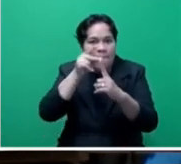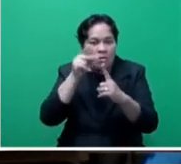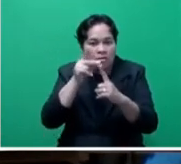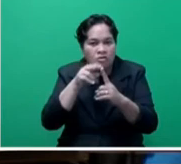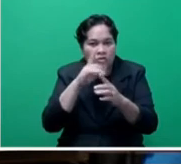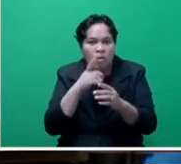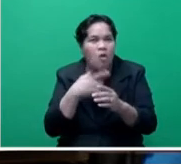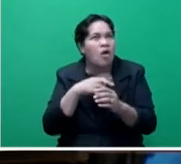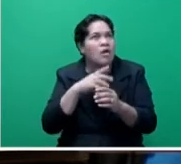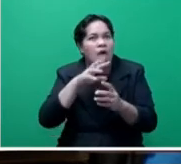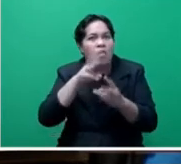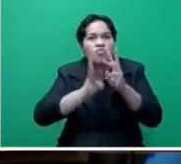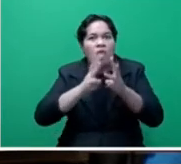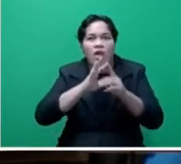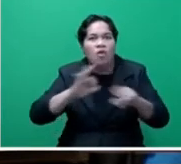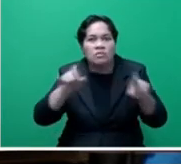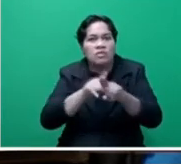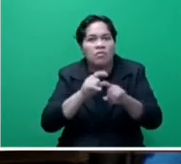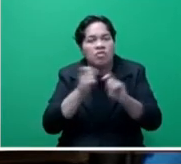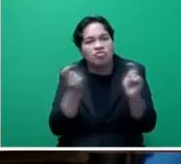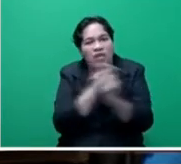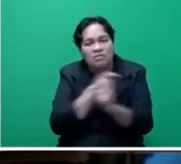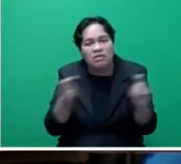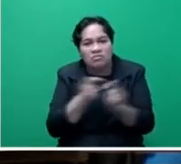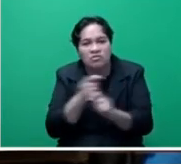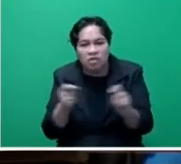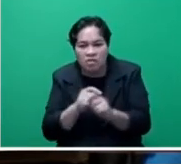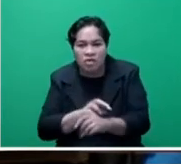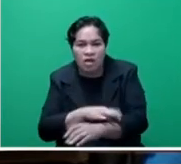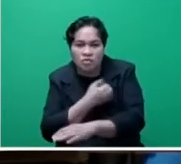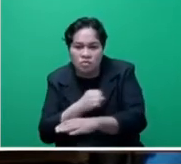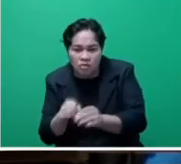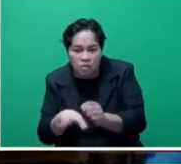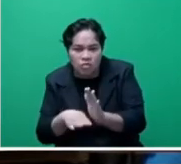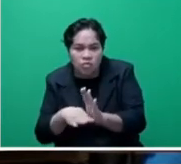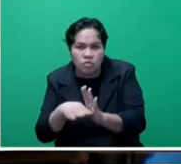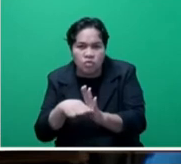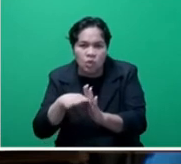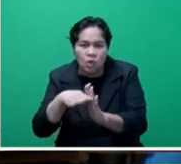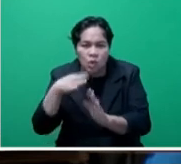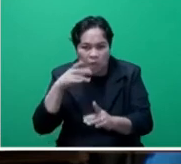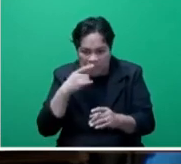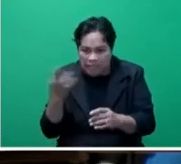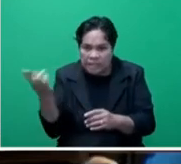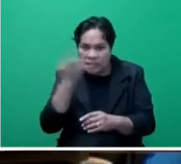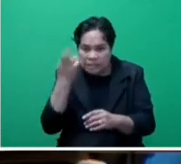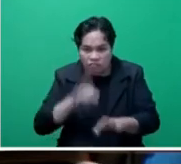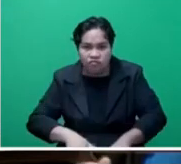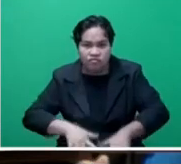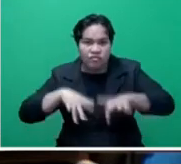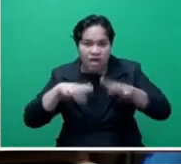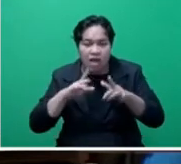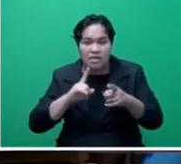weather patterns that threaten food production to rising sea levels that increase the risk of catastrophic flooding.